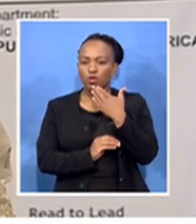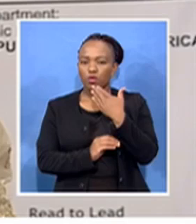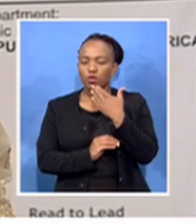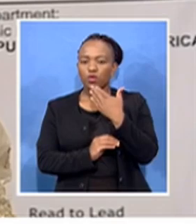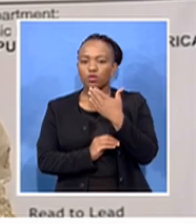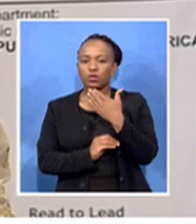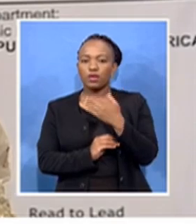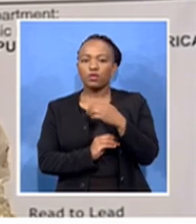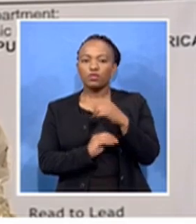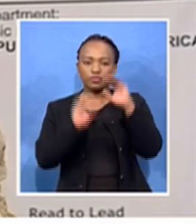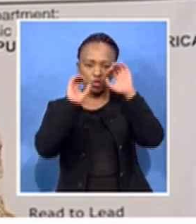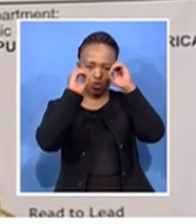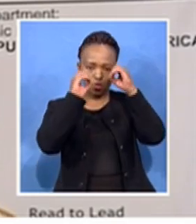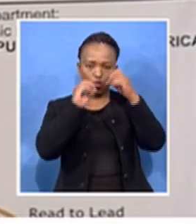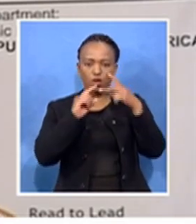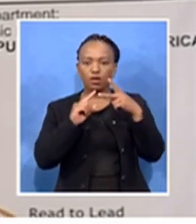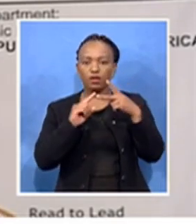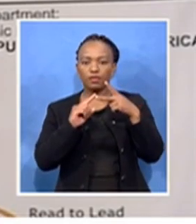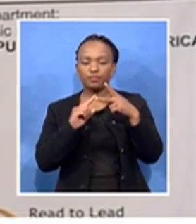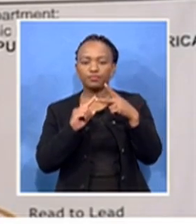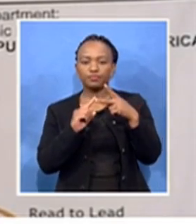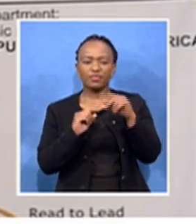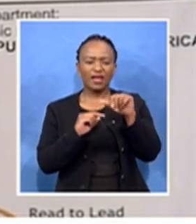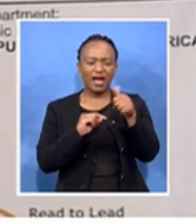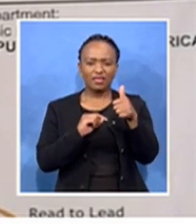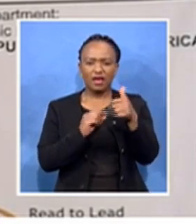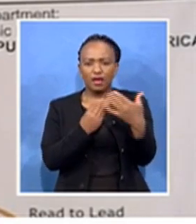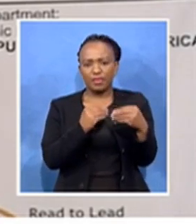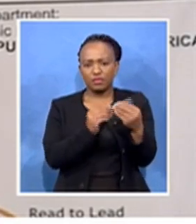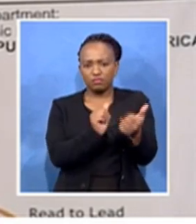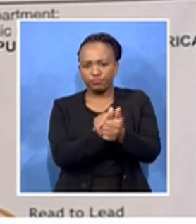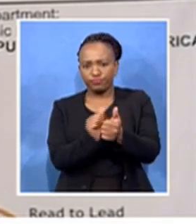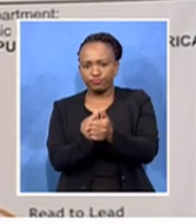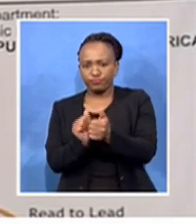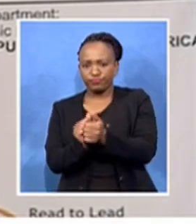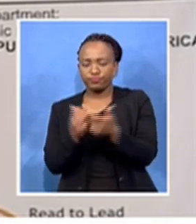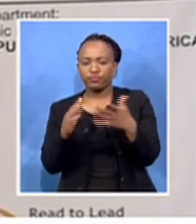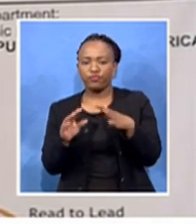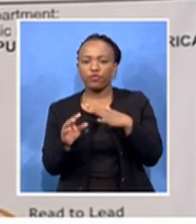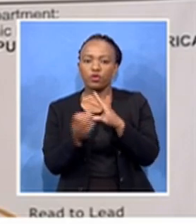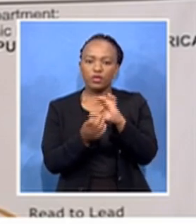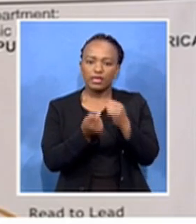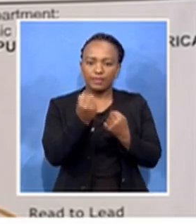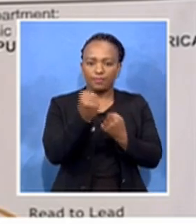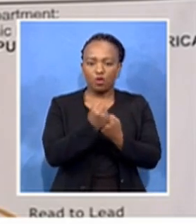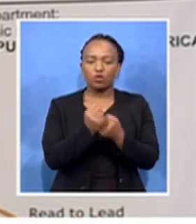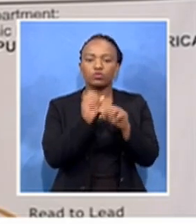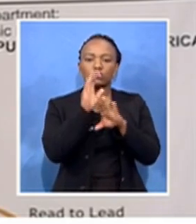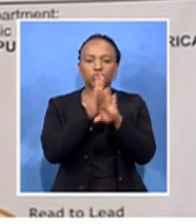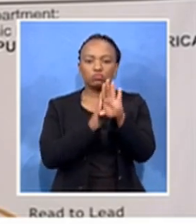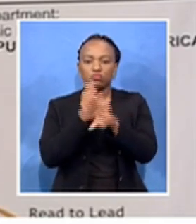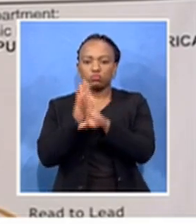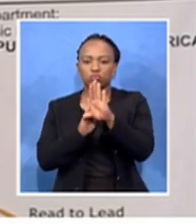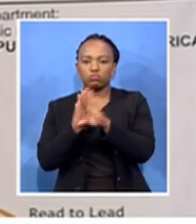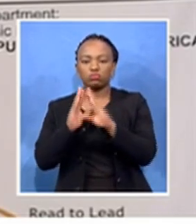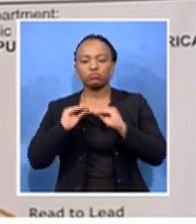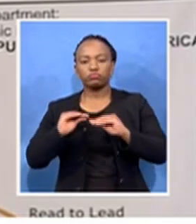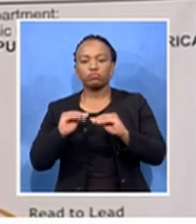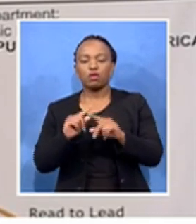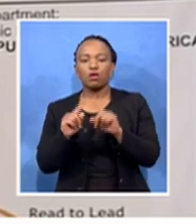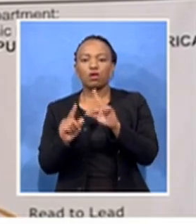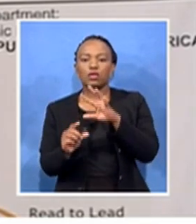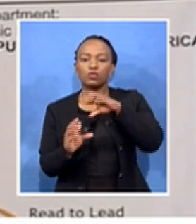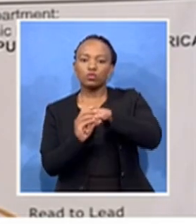and other businesses that are also supporting us to develop a coding platform that uses artificial intelligence